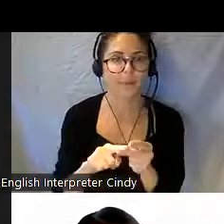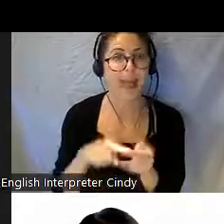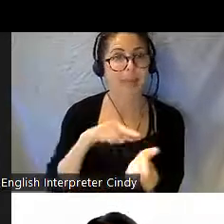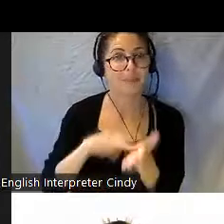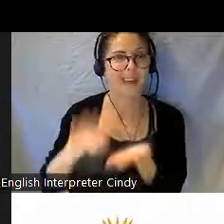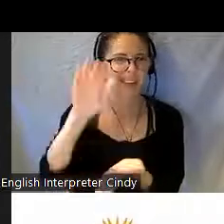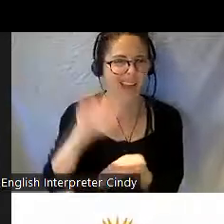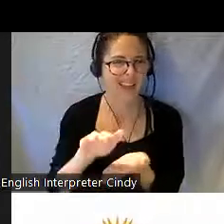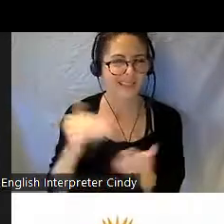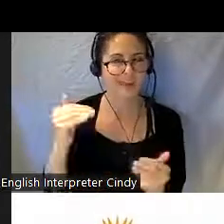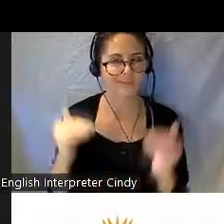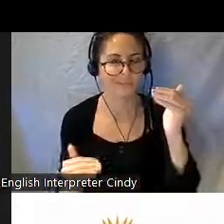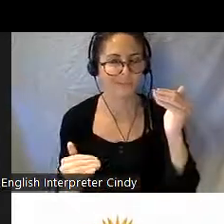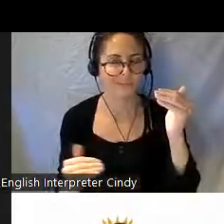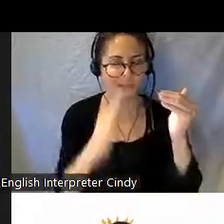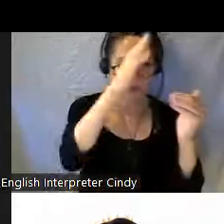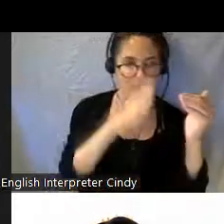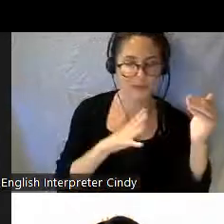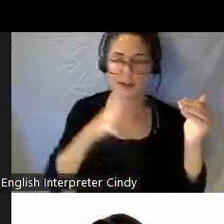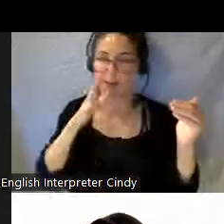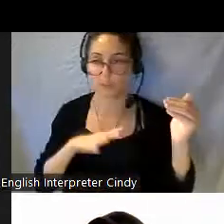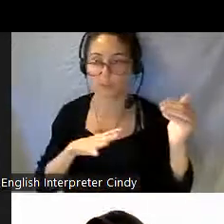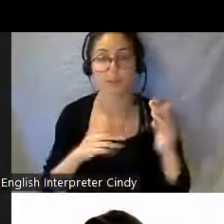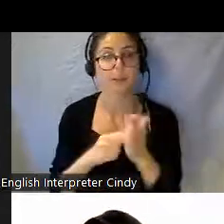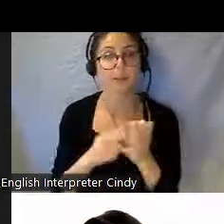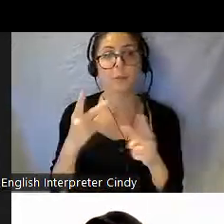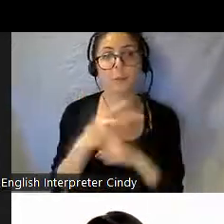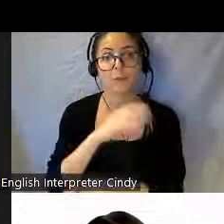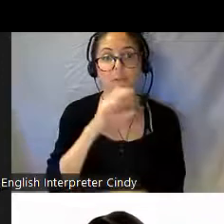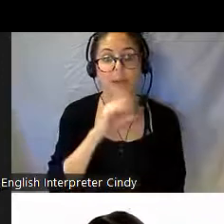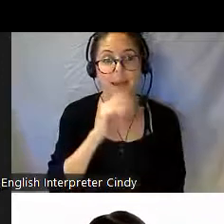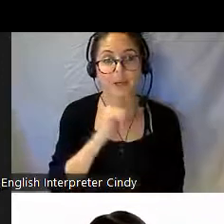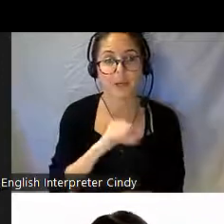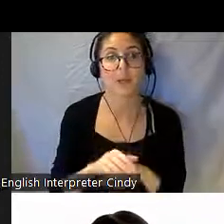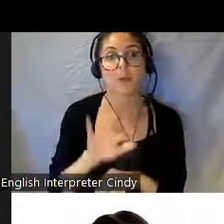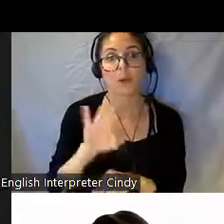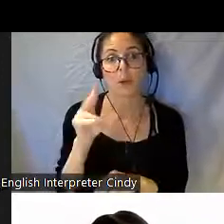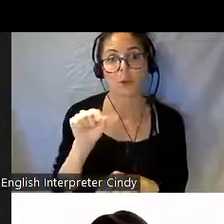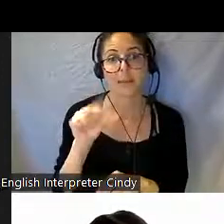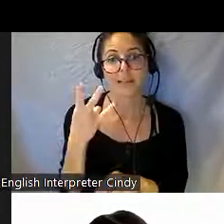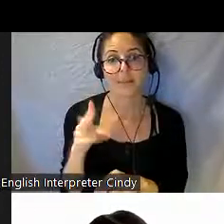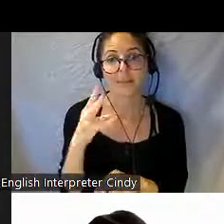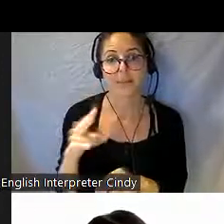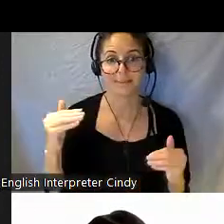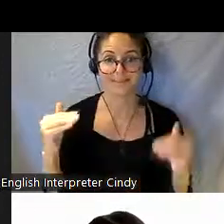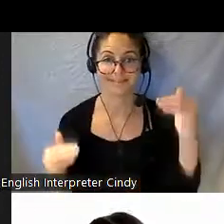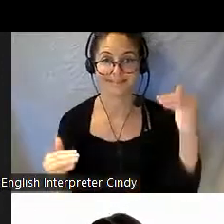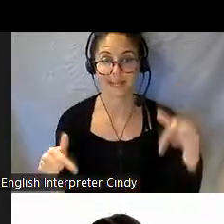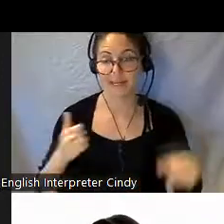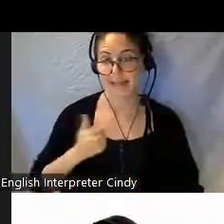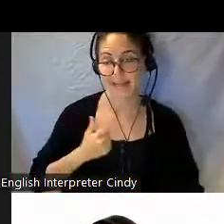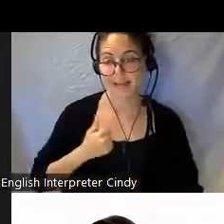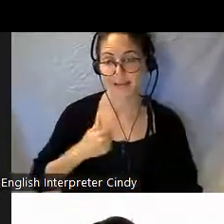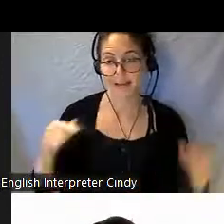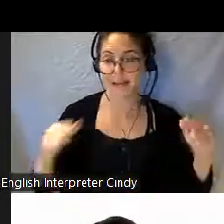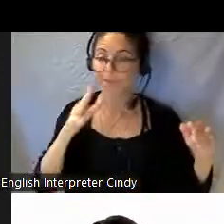gap. And this can increase with age. For example, in 2017, the gender wage gap ratio in Canada for women who